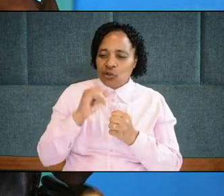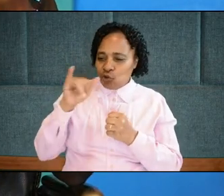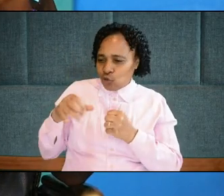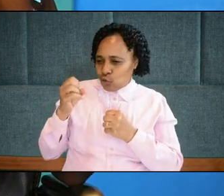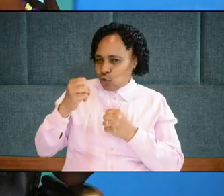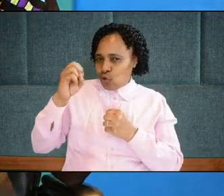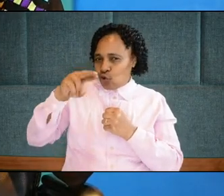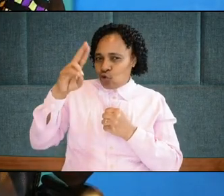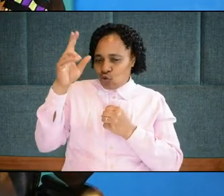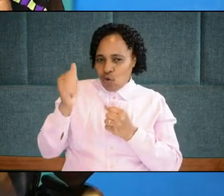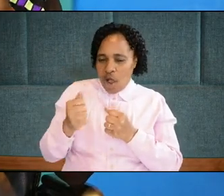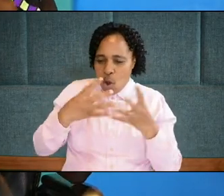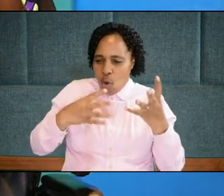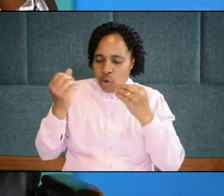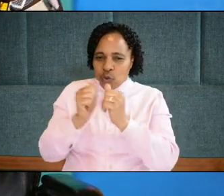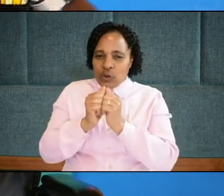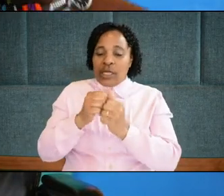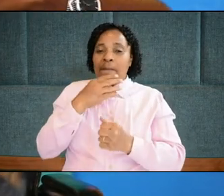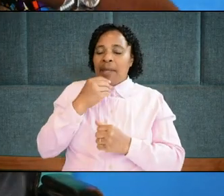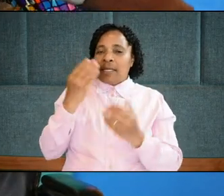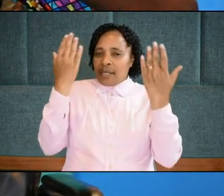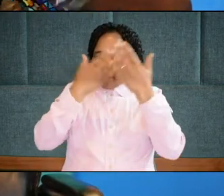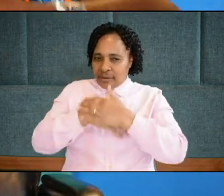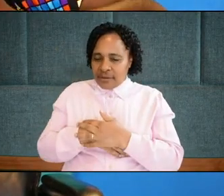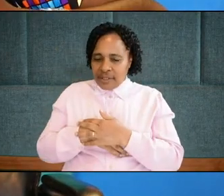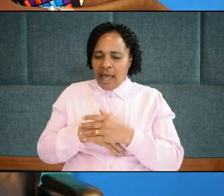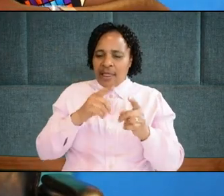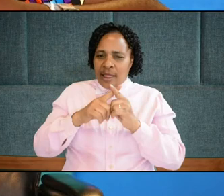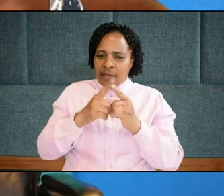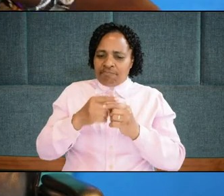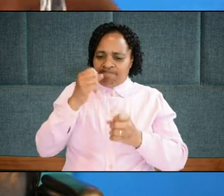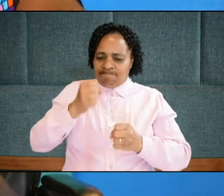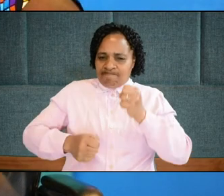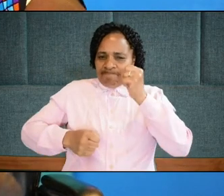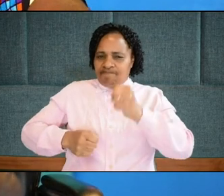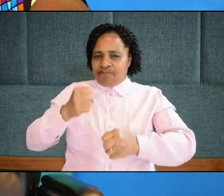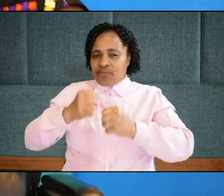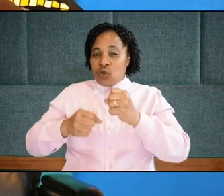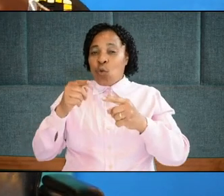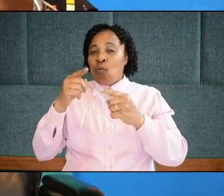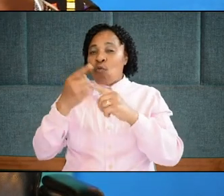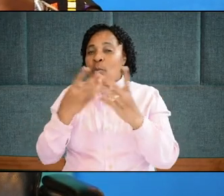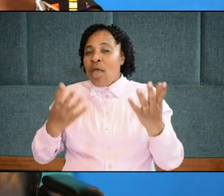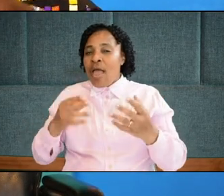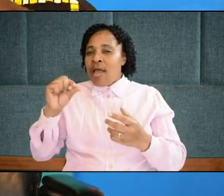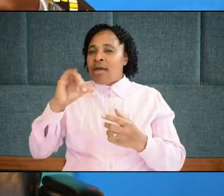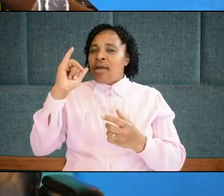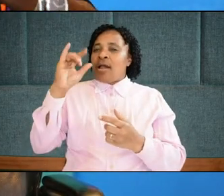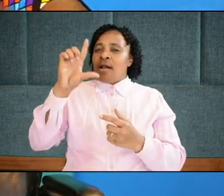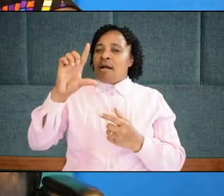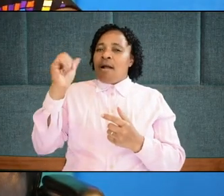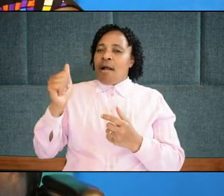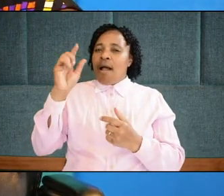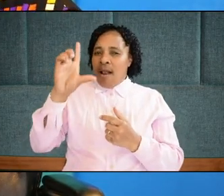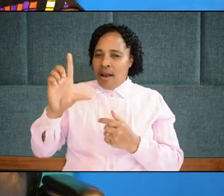with his men at night. Then he marches from Gilgal up to Gibeon. Then once he has marched up to Gibeon,